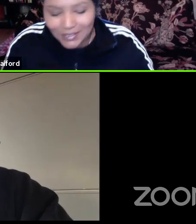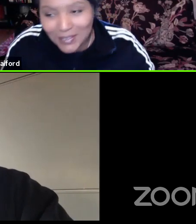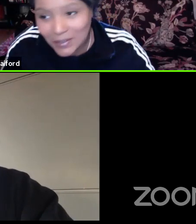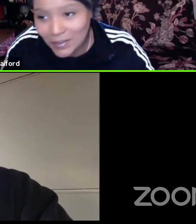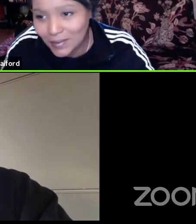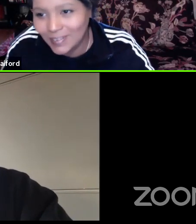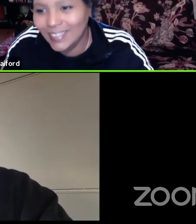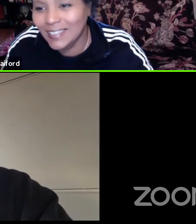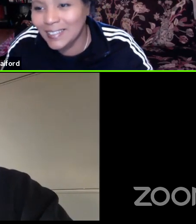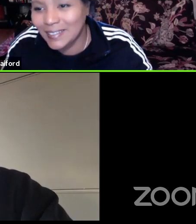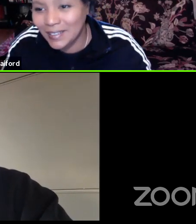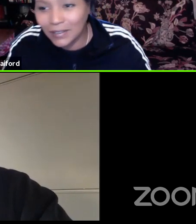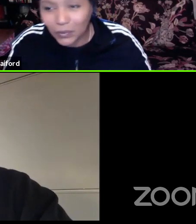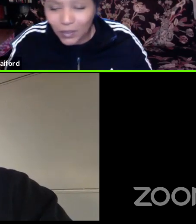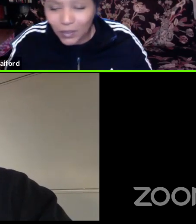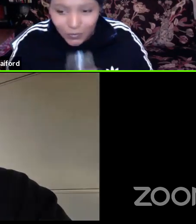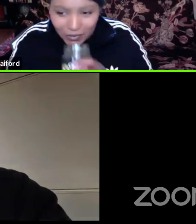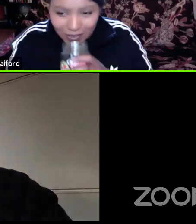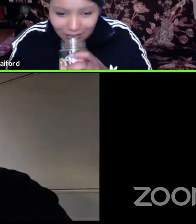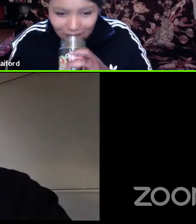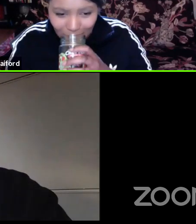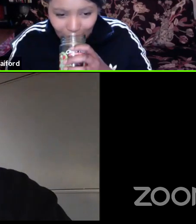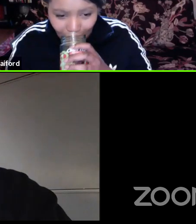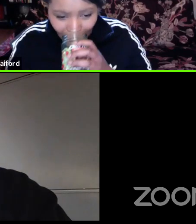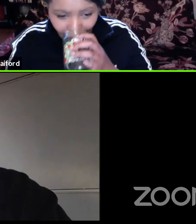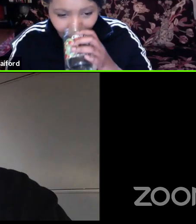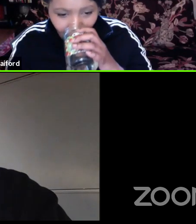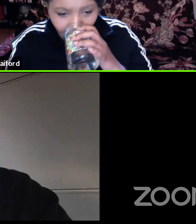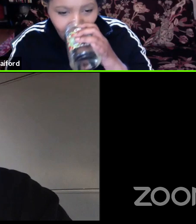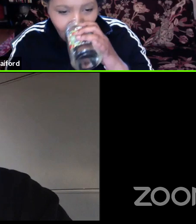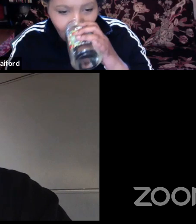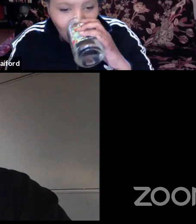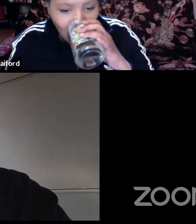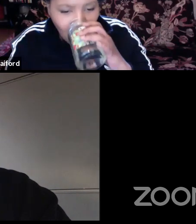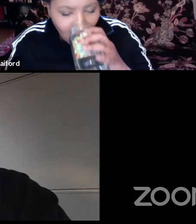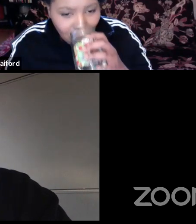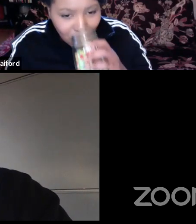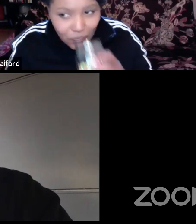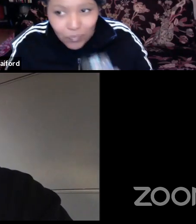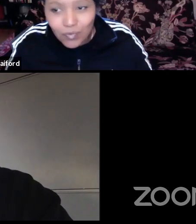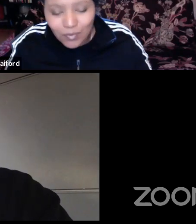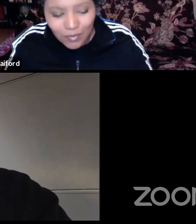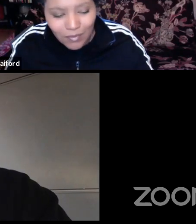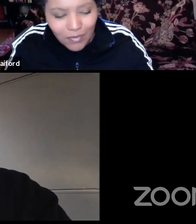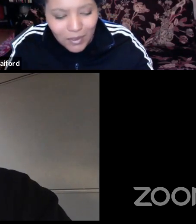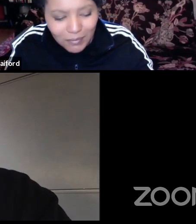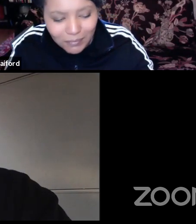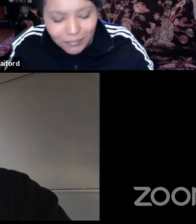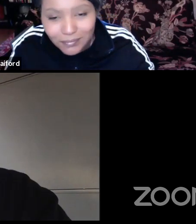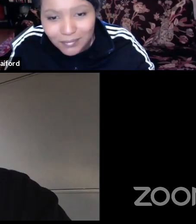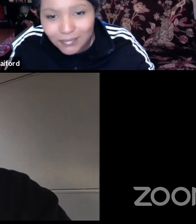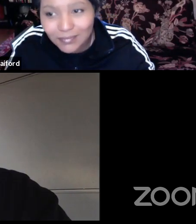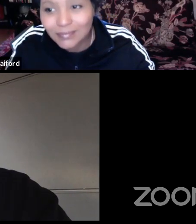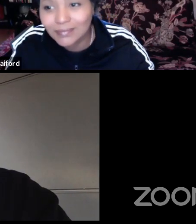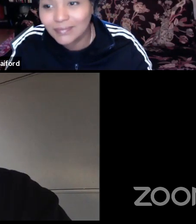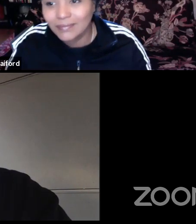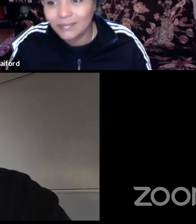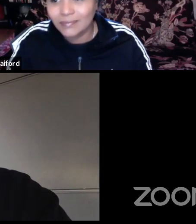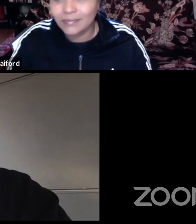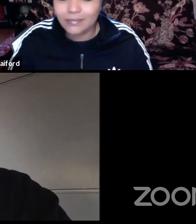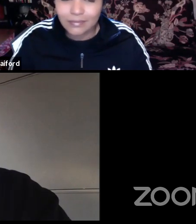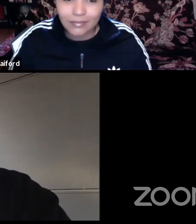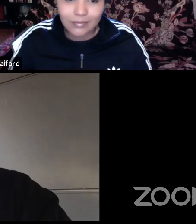crazy. Woo. Only one word for it. Hello, everybody. Thank you for joining us this evening.